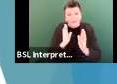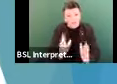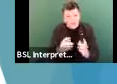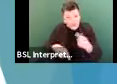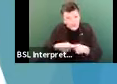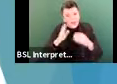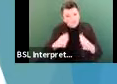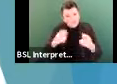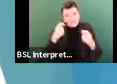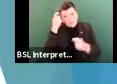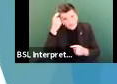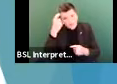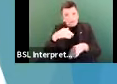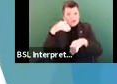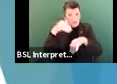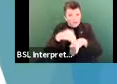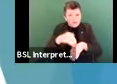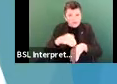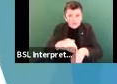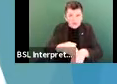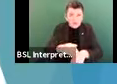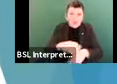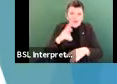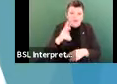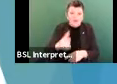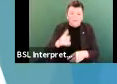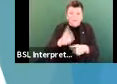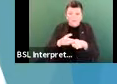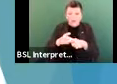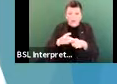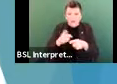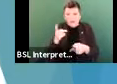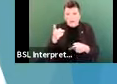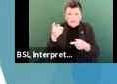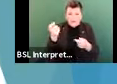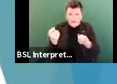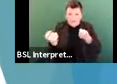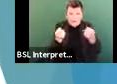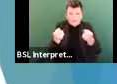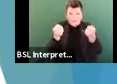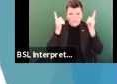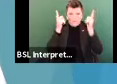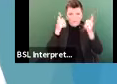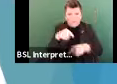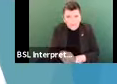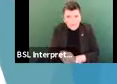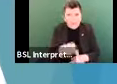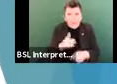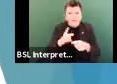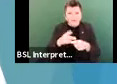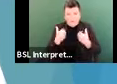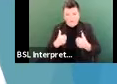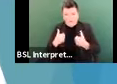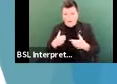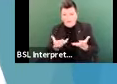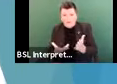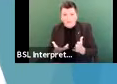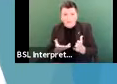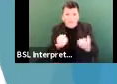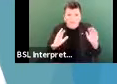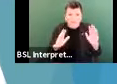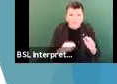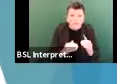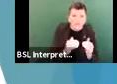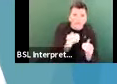the consequences of this repatrimonialisation in French, re-wealthization, the comeback of accumulated